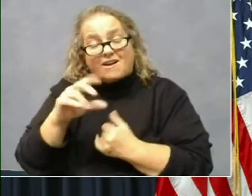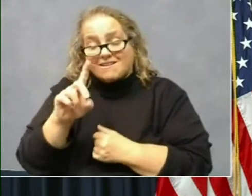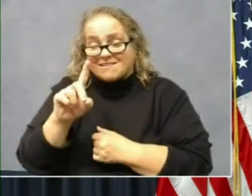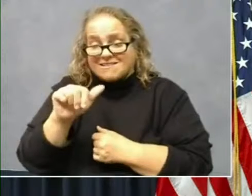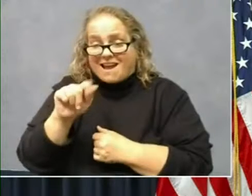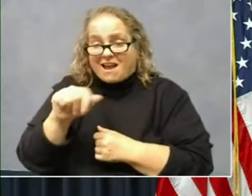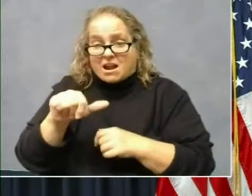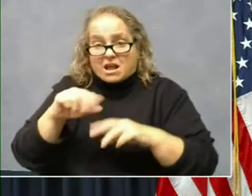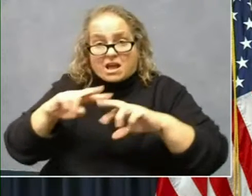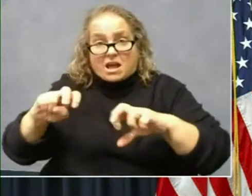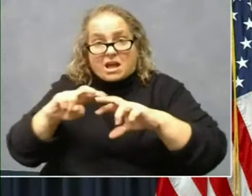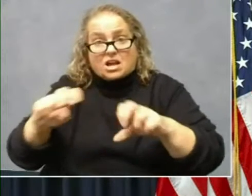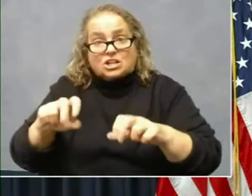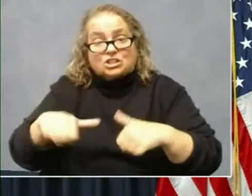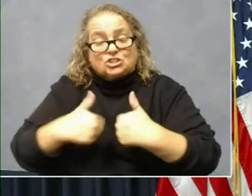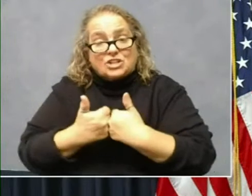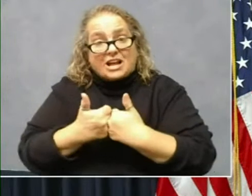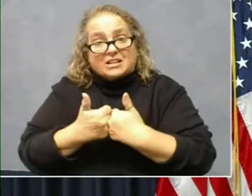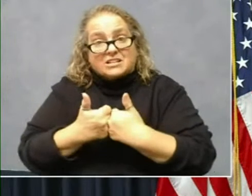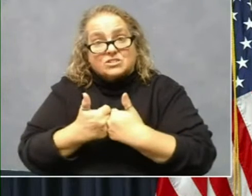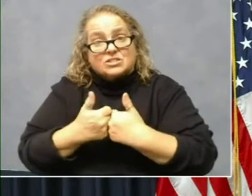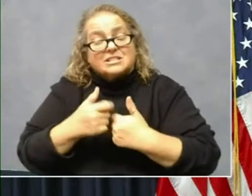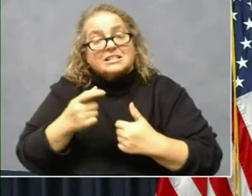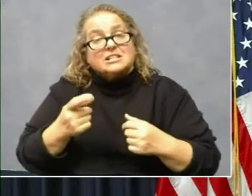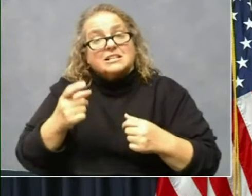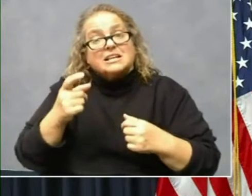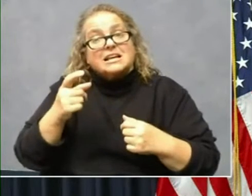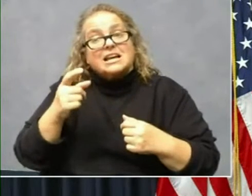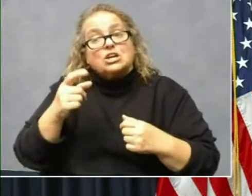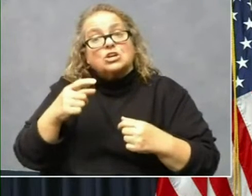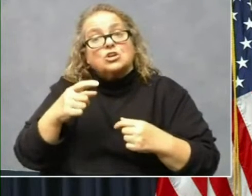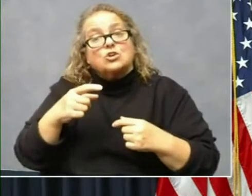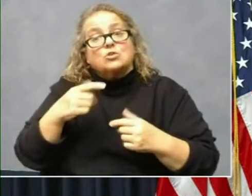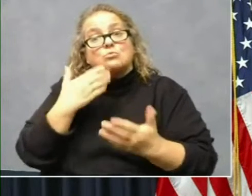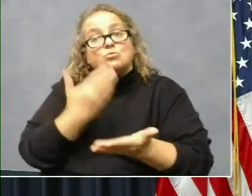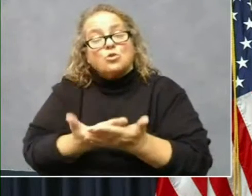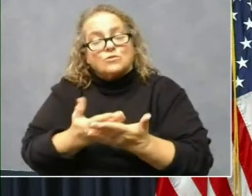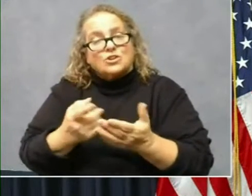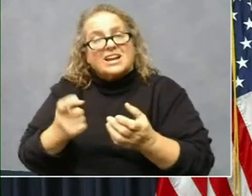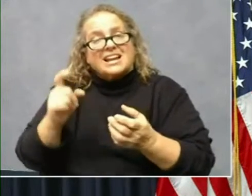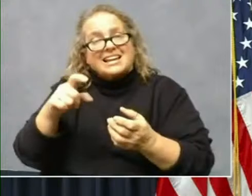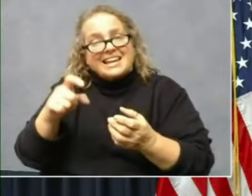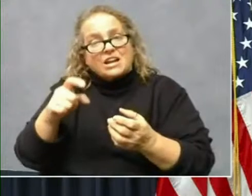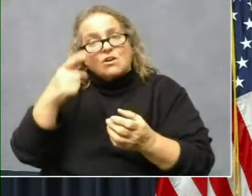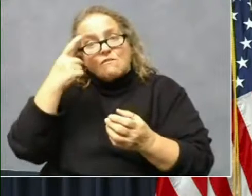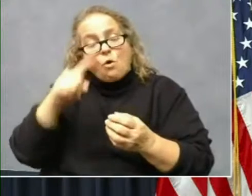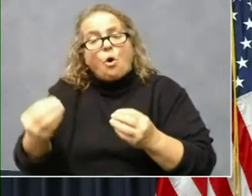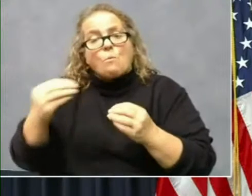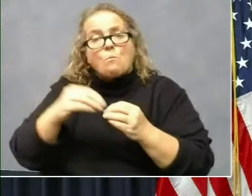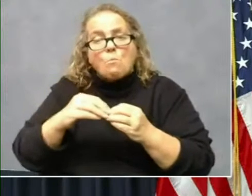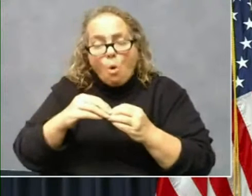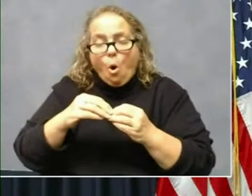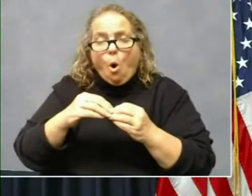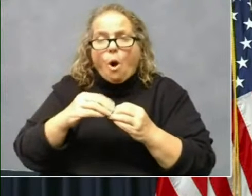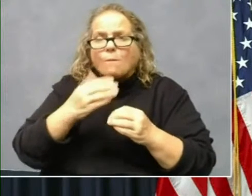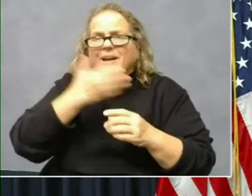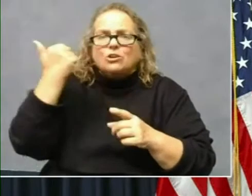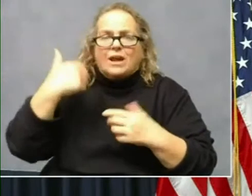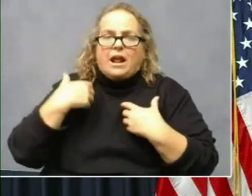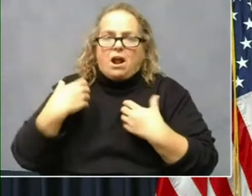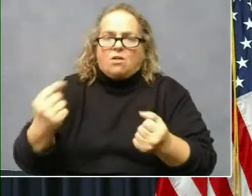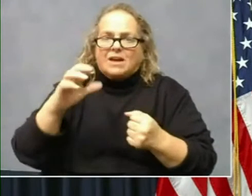more centralized public health system in Kentucky instead of the one that basically supports 61 independent